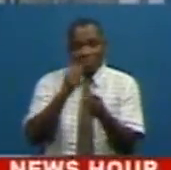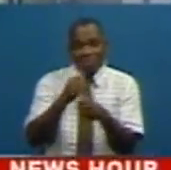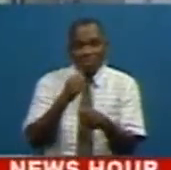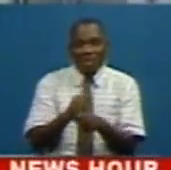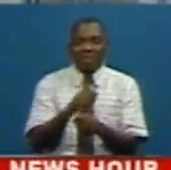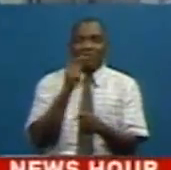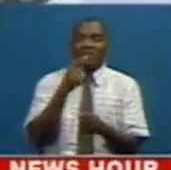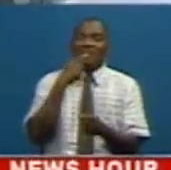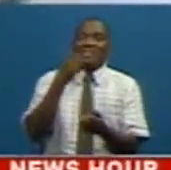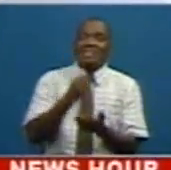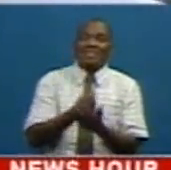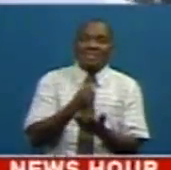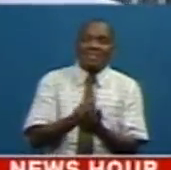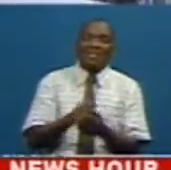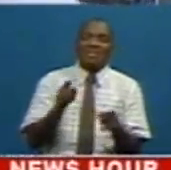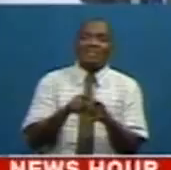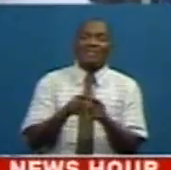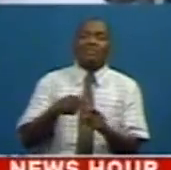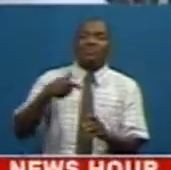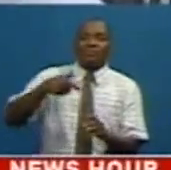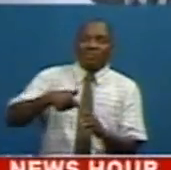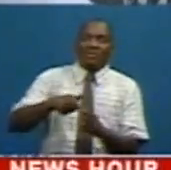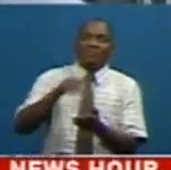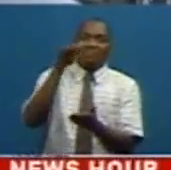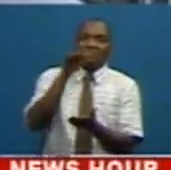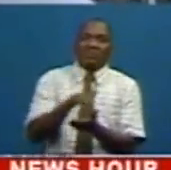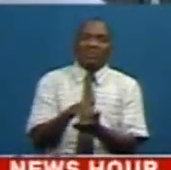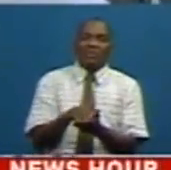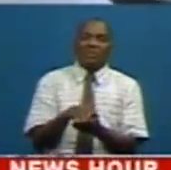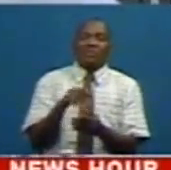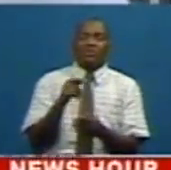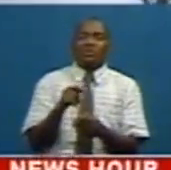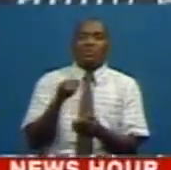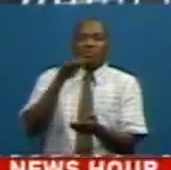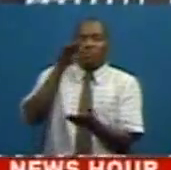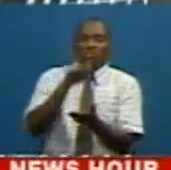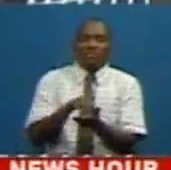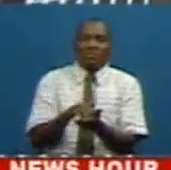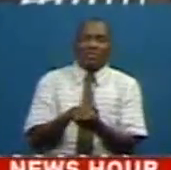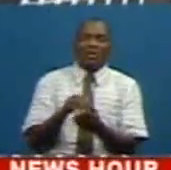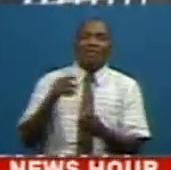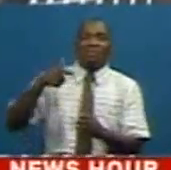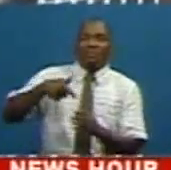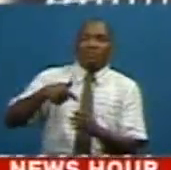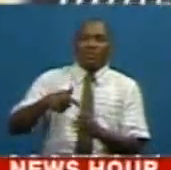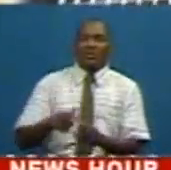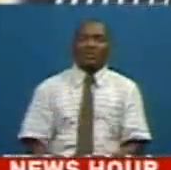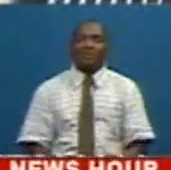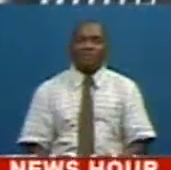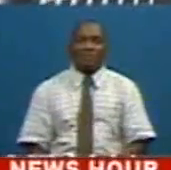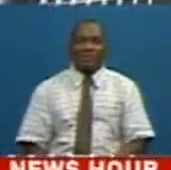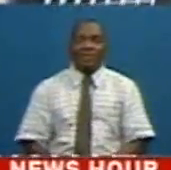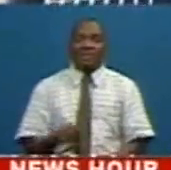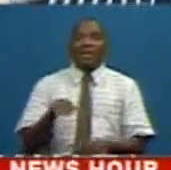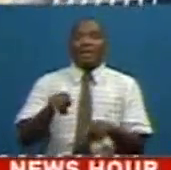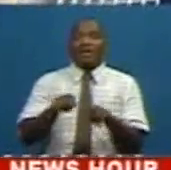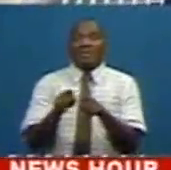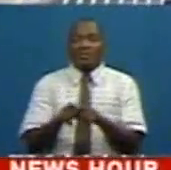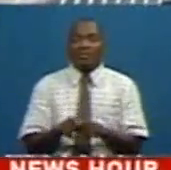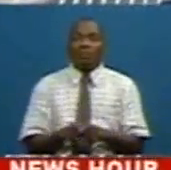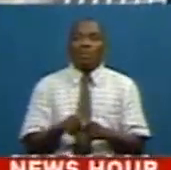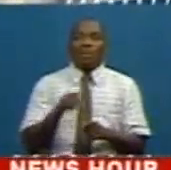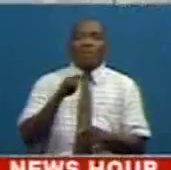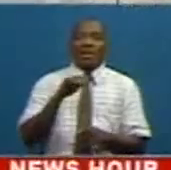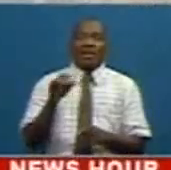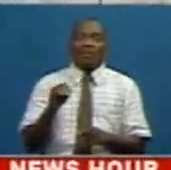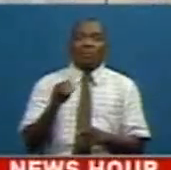palm kernel shells as fuel, hence reducing and eliminating totally residual fuel for operations. The substitution of biomass